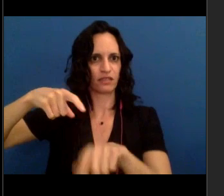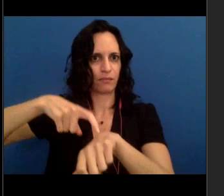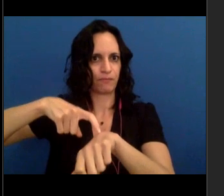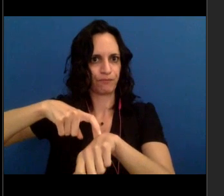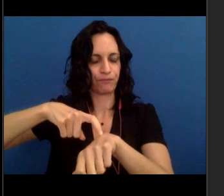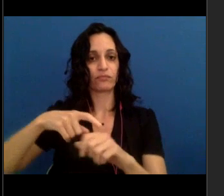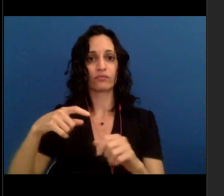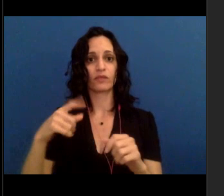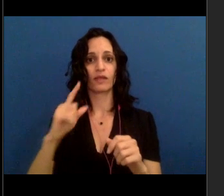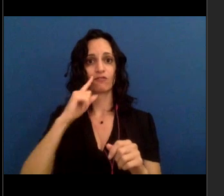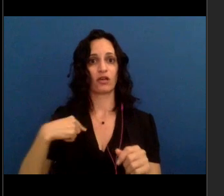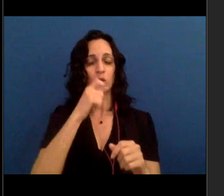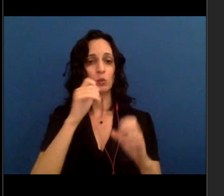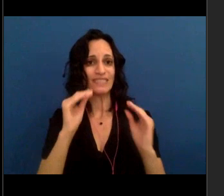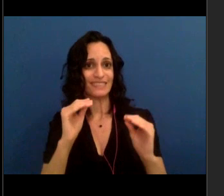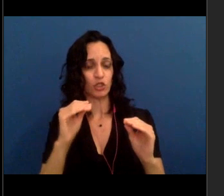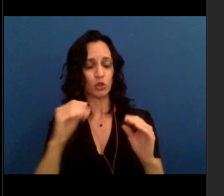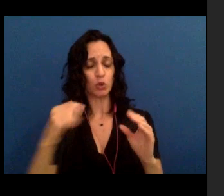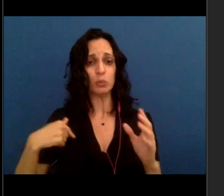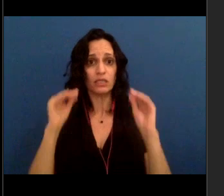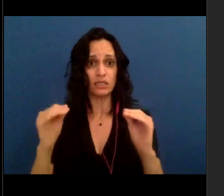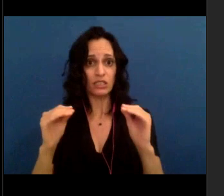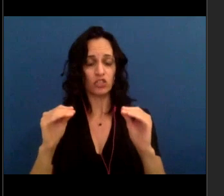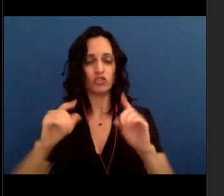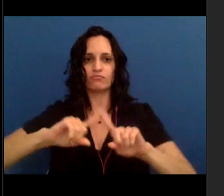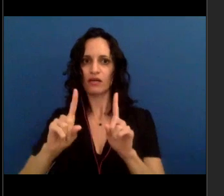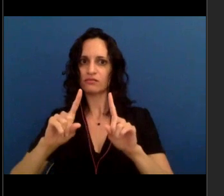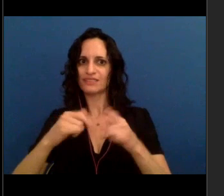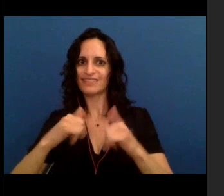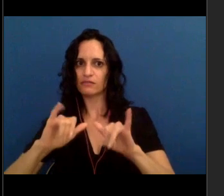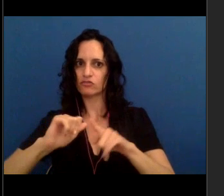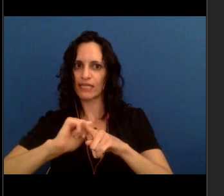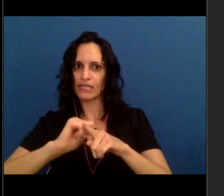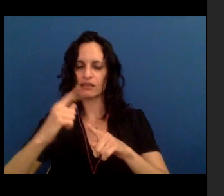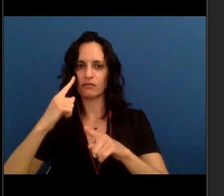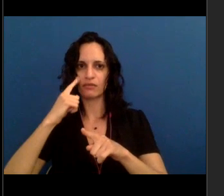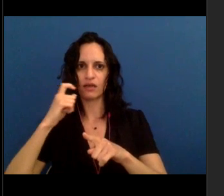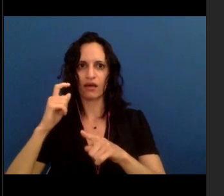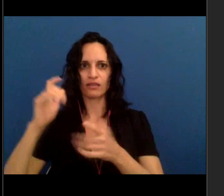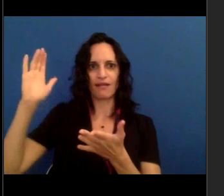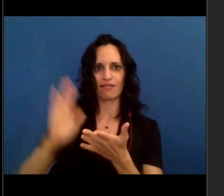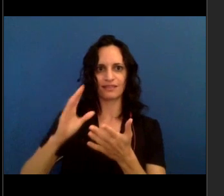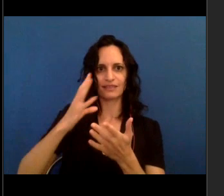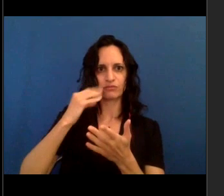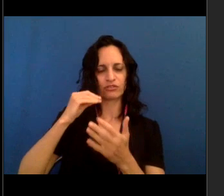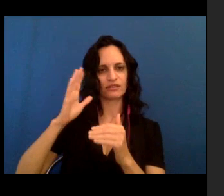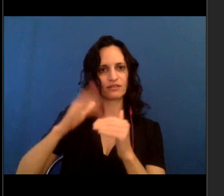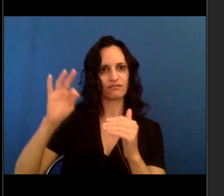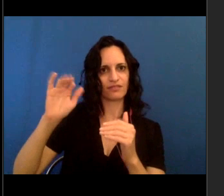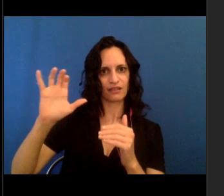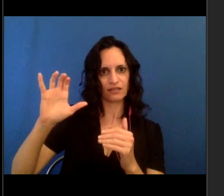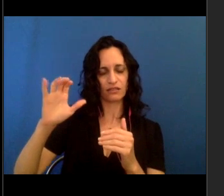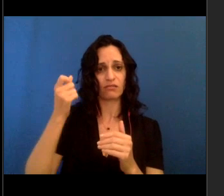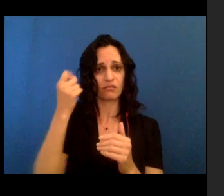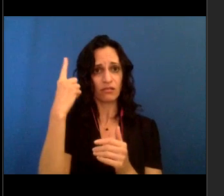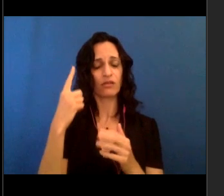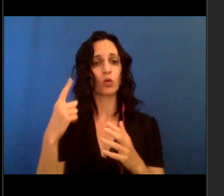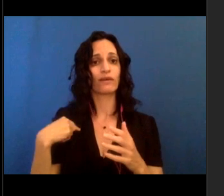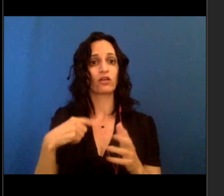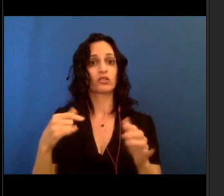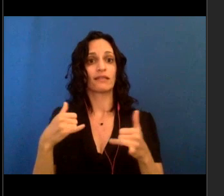but again, we're still in training because we have less experience than faculty. But even though we're supposed to be in training, oftentimes there's little